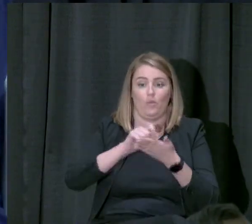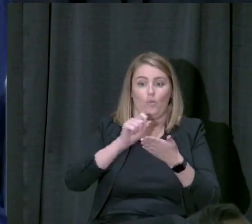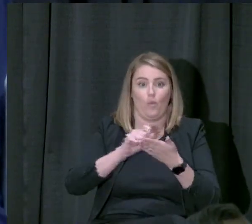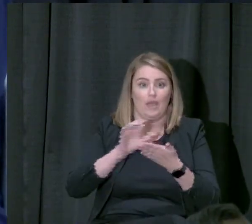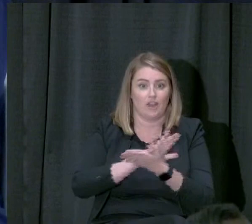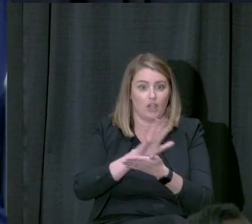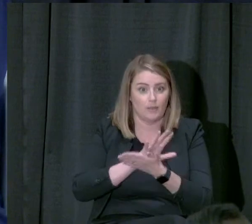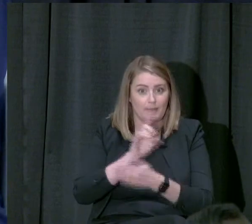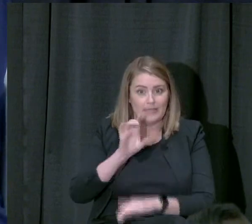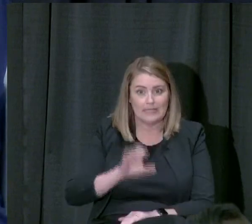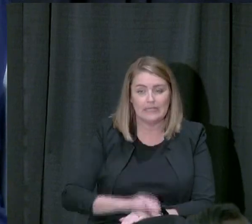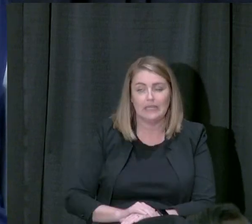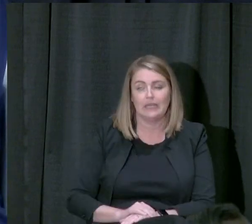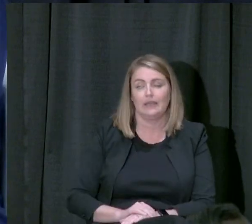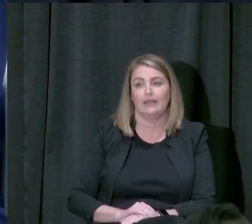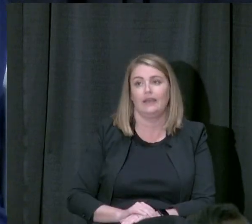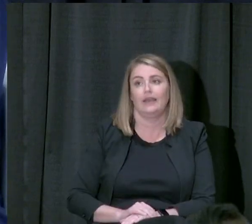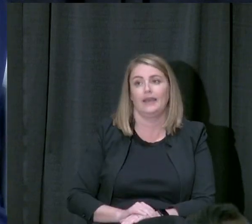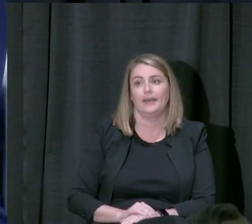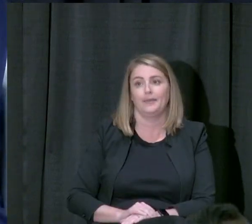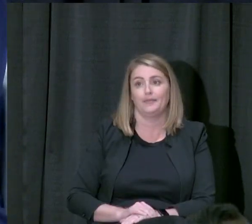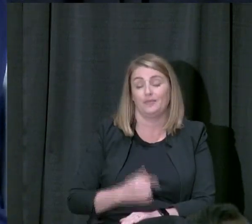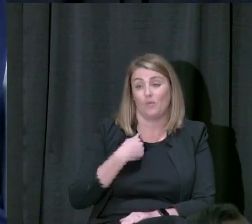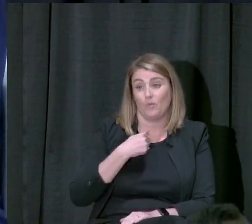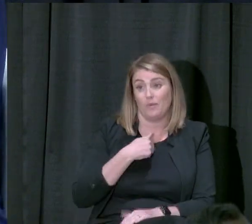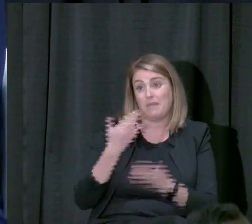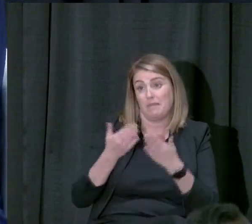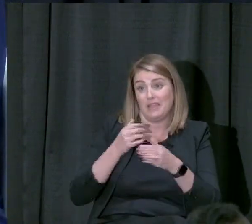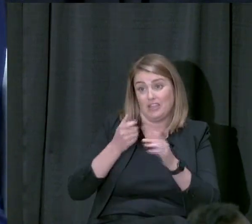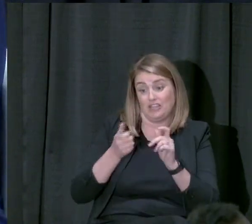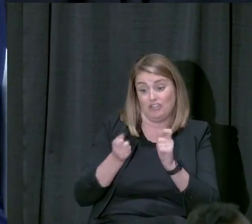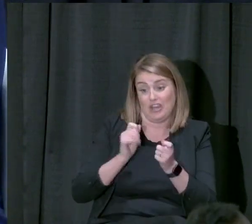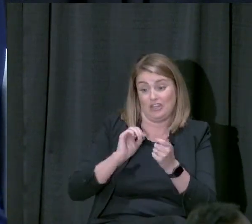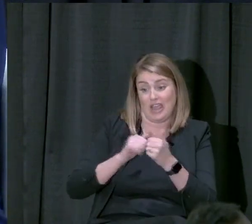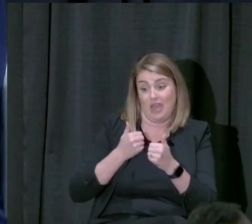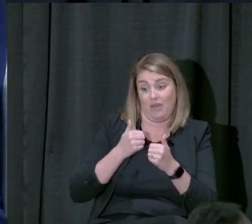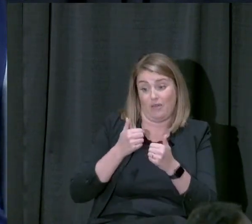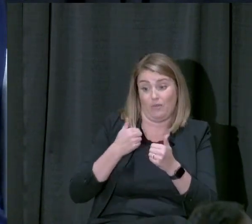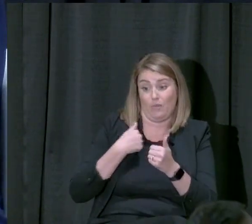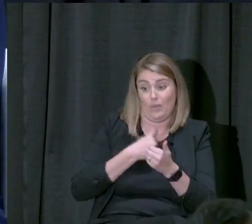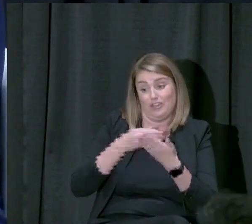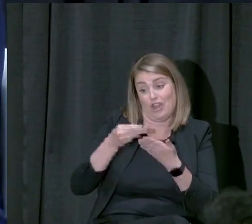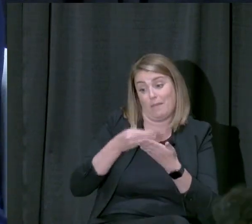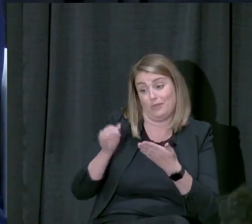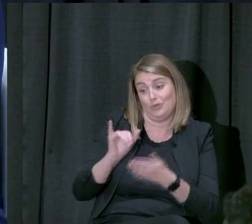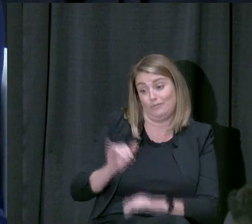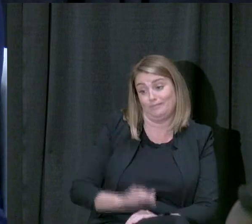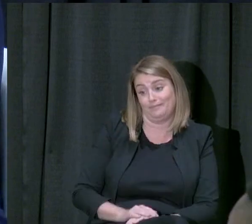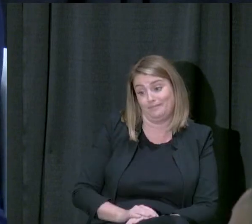documents, and it'll probably change the way we shop too.